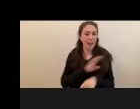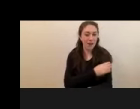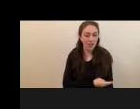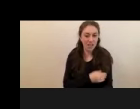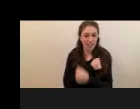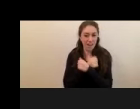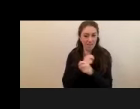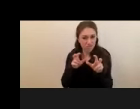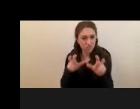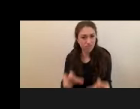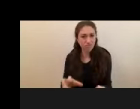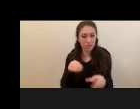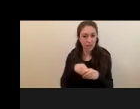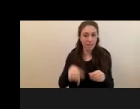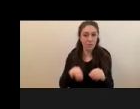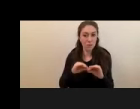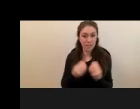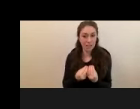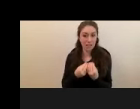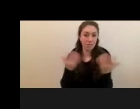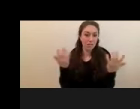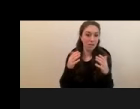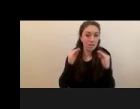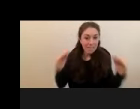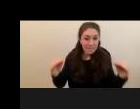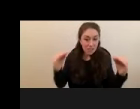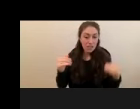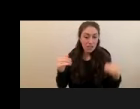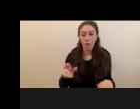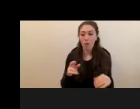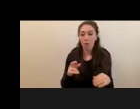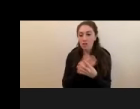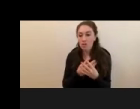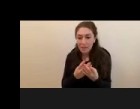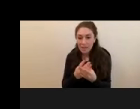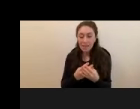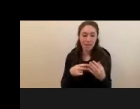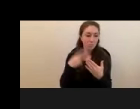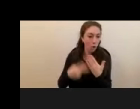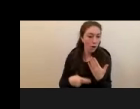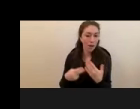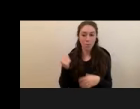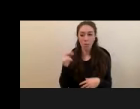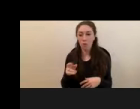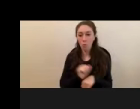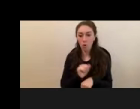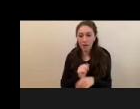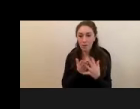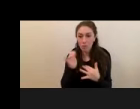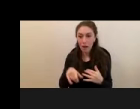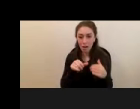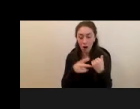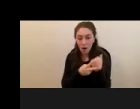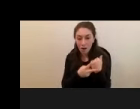sort of into this organization, whether that's through teaching or screening, like programming or working in the archive or doing